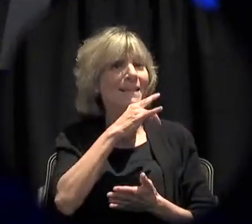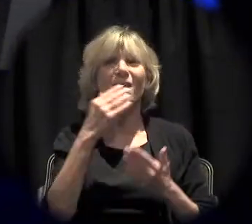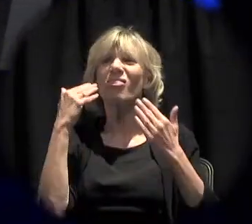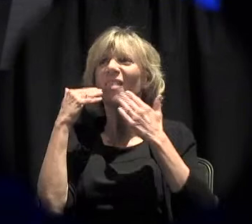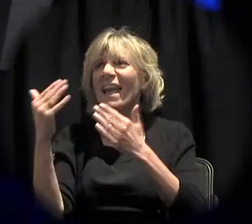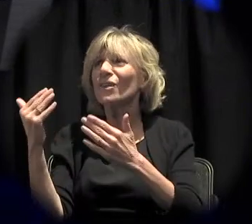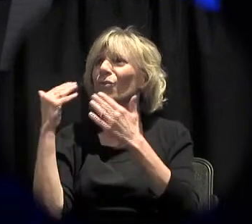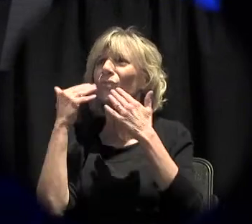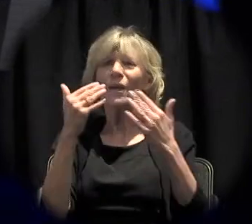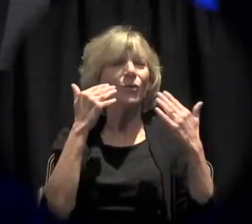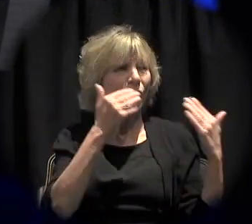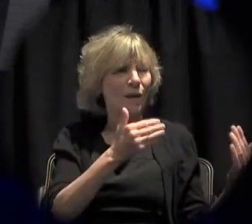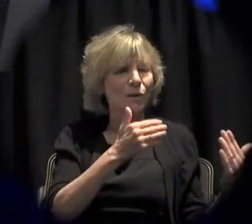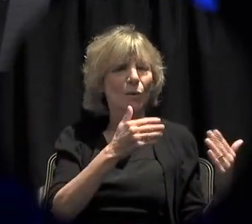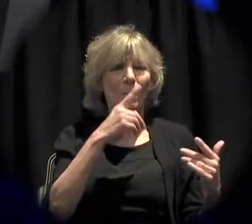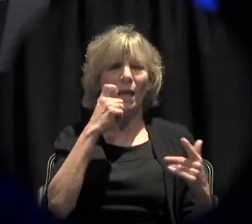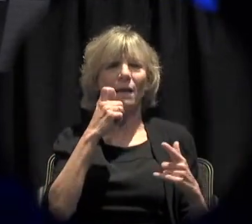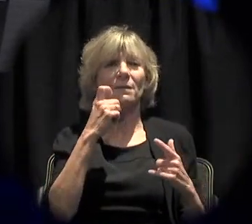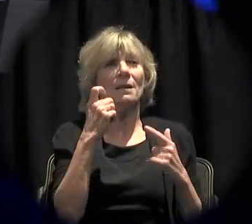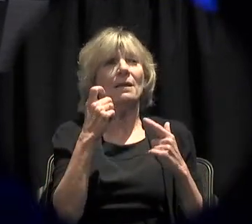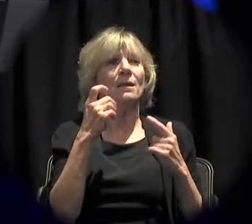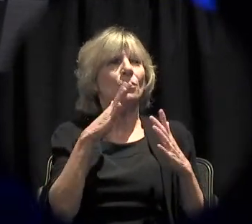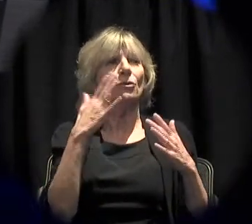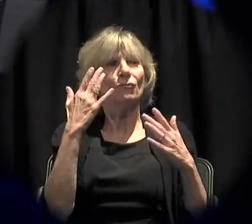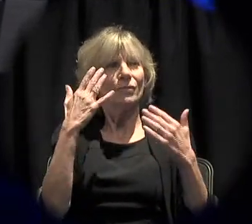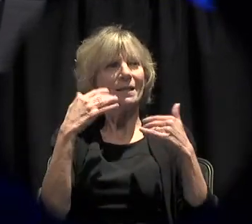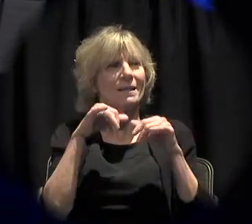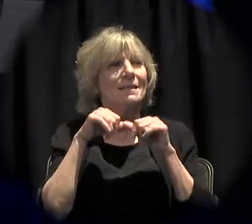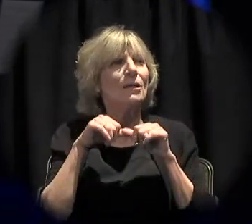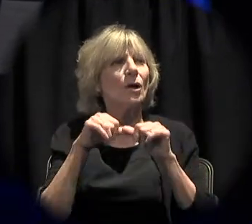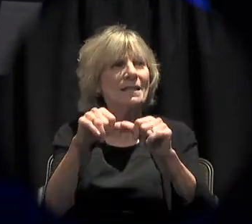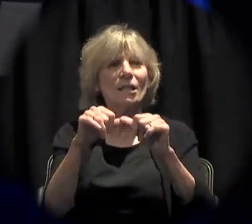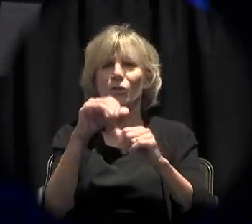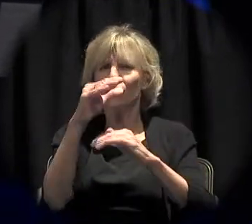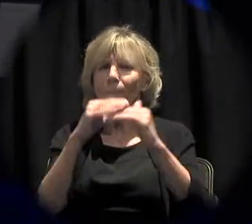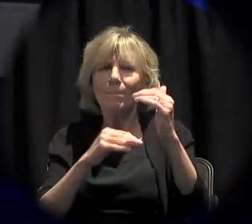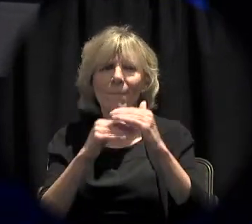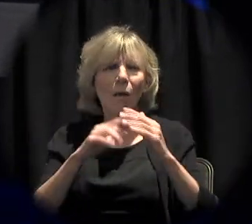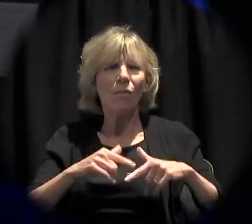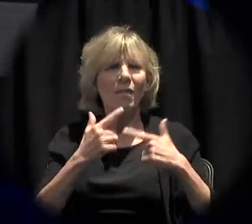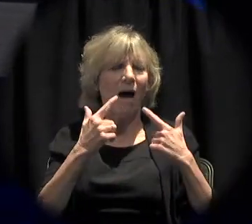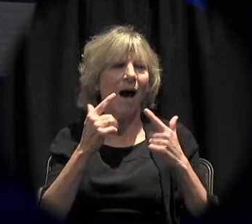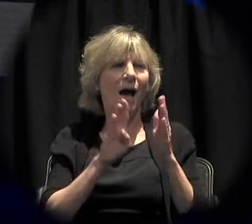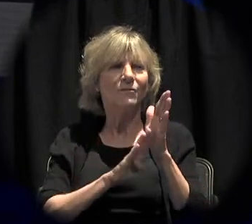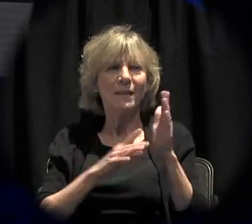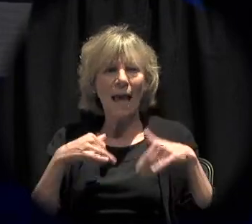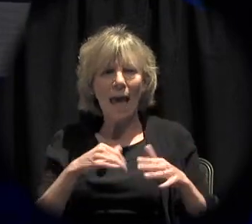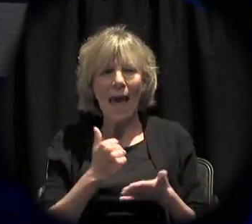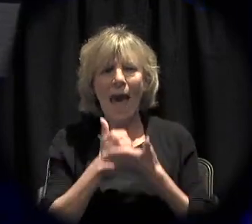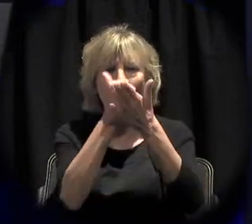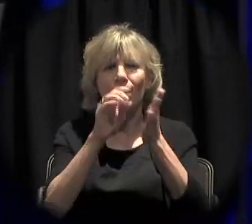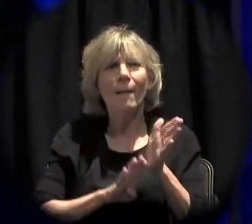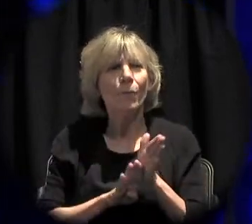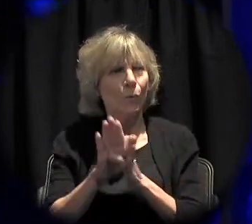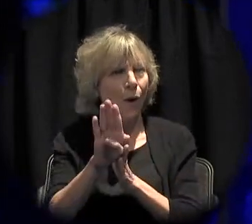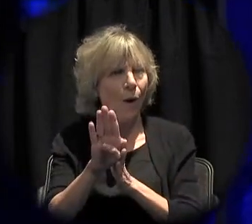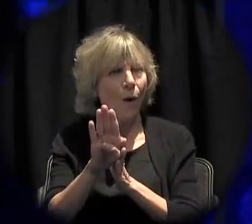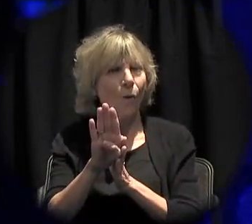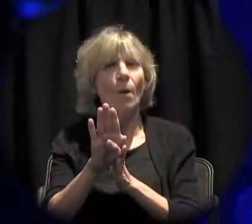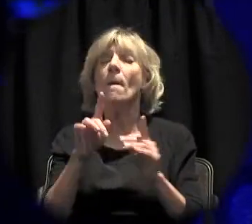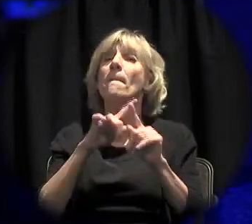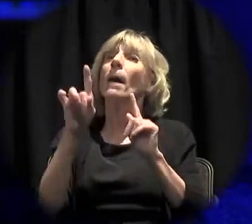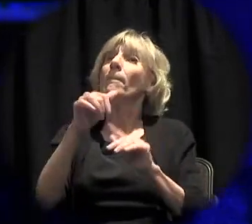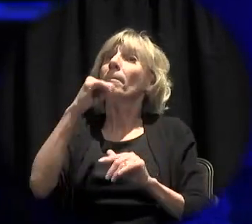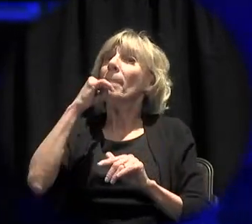continue to build into the lives of the children and youth here. What a significant ministry. But to you parents, I